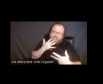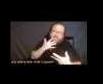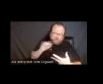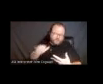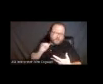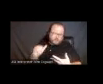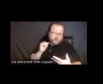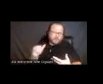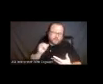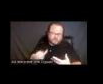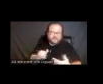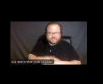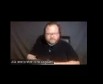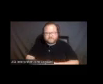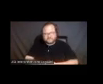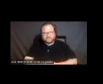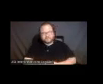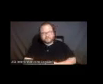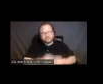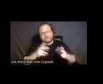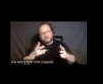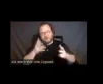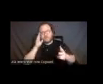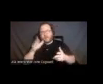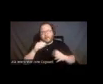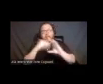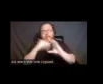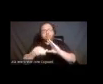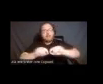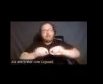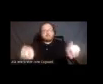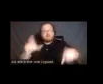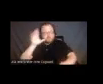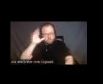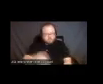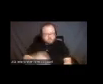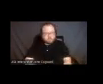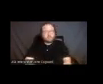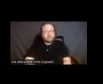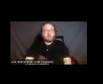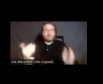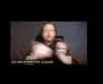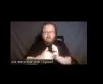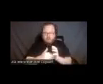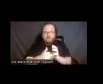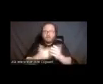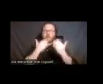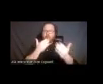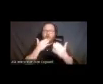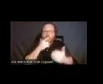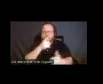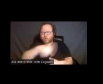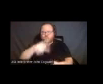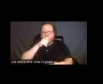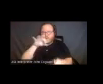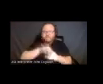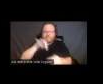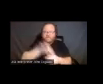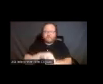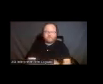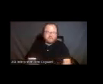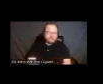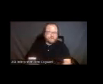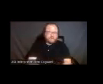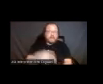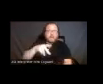chat. Thank you. All right. Well, we'll send that email out. And once again, thanks to everybody who helped us narrow it down. Oh, Pete likes number